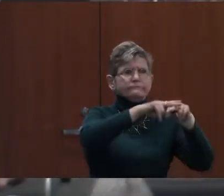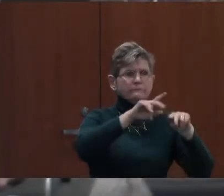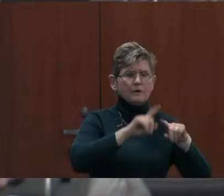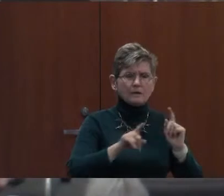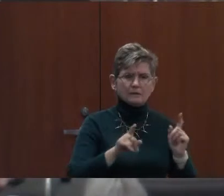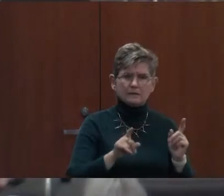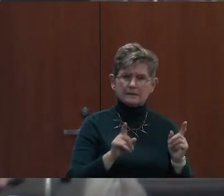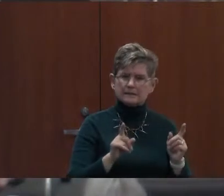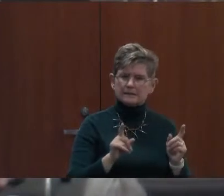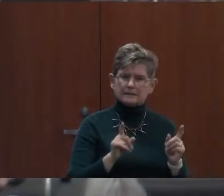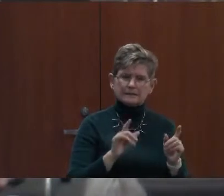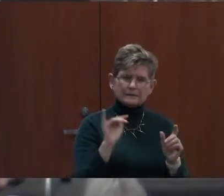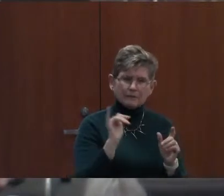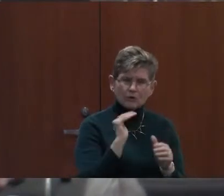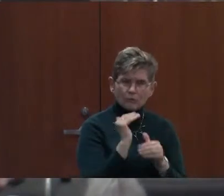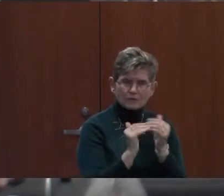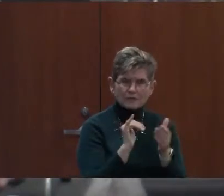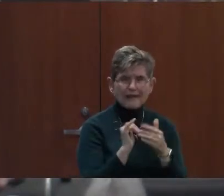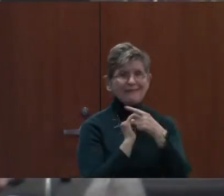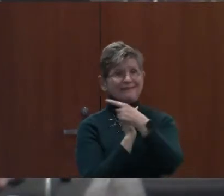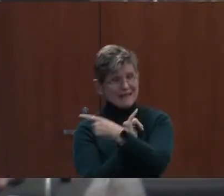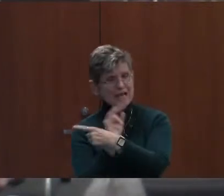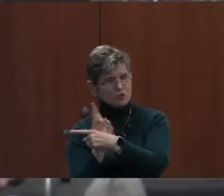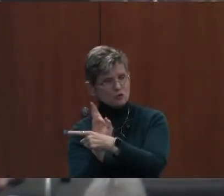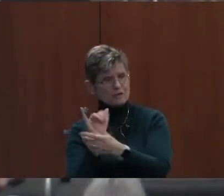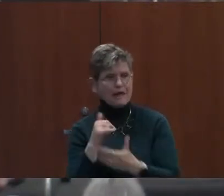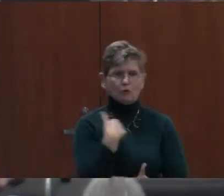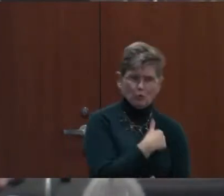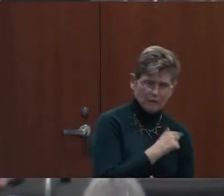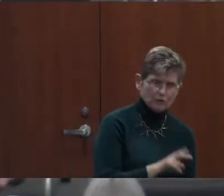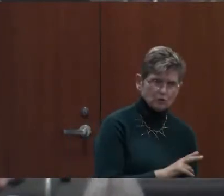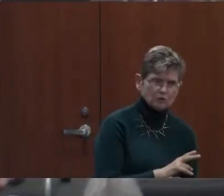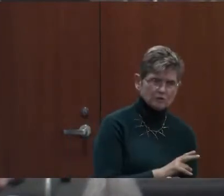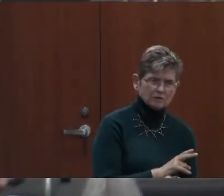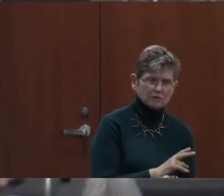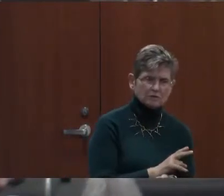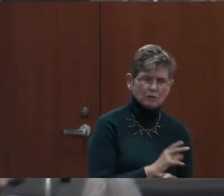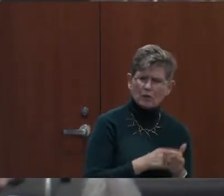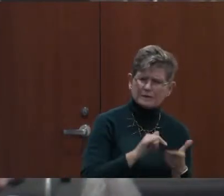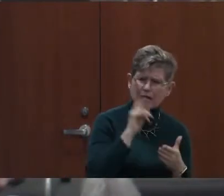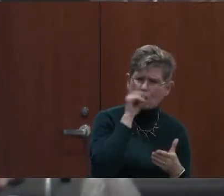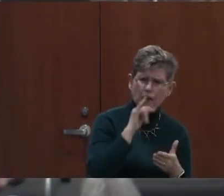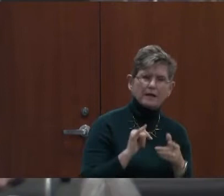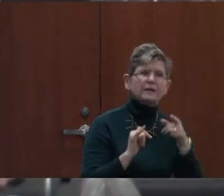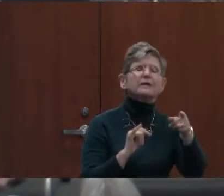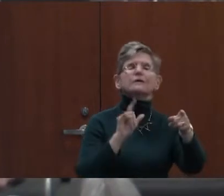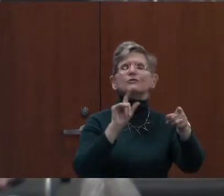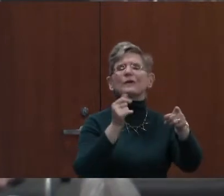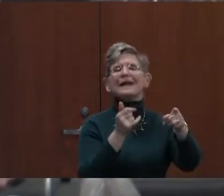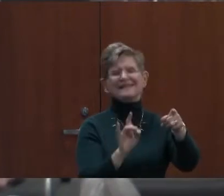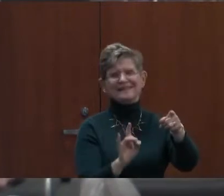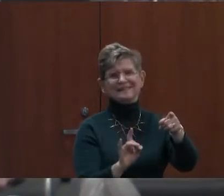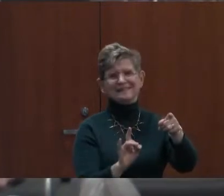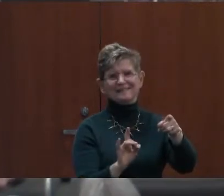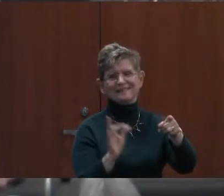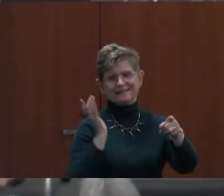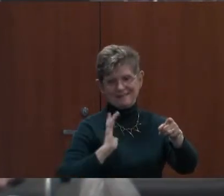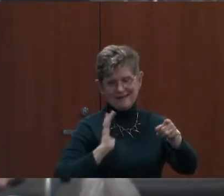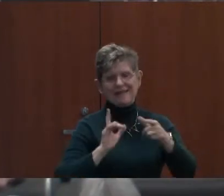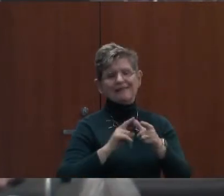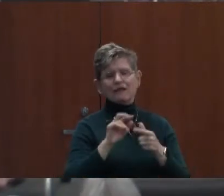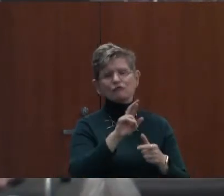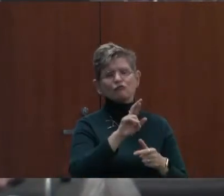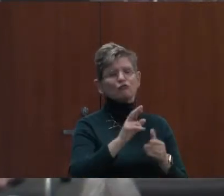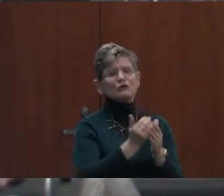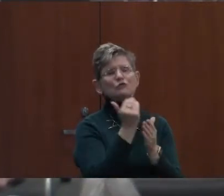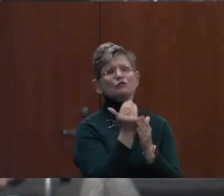there a similar process that they use that we would use also? How does that look? Yeah, they did this bid back in 2018, and then it renews, I believe,